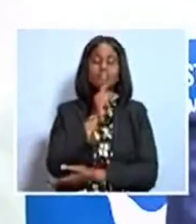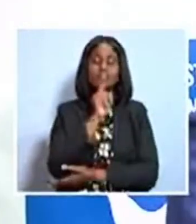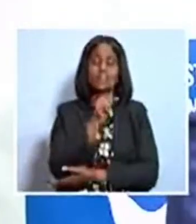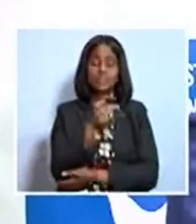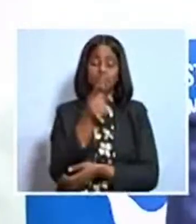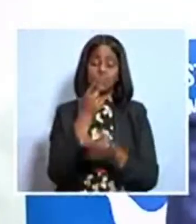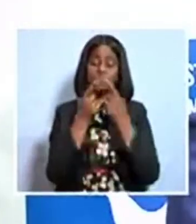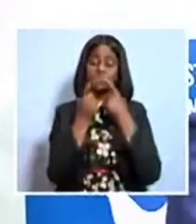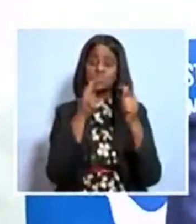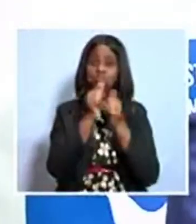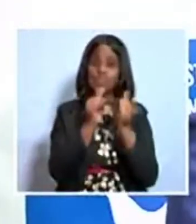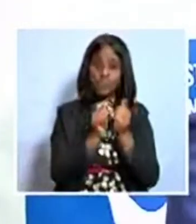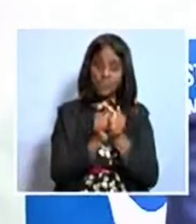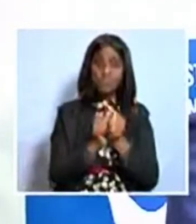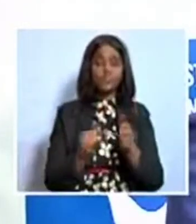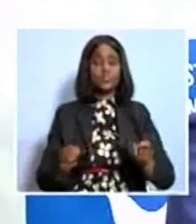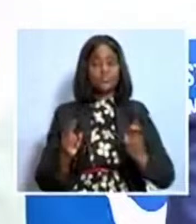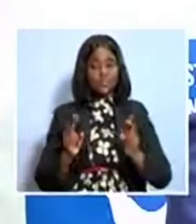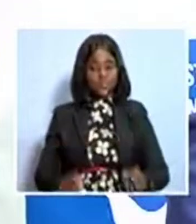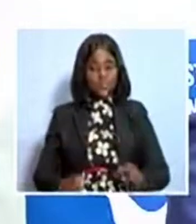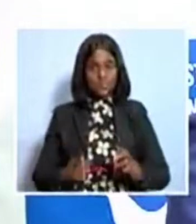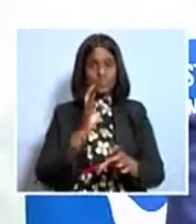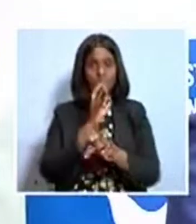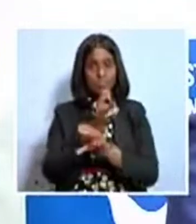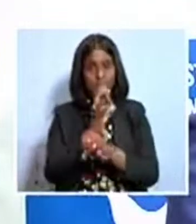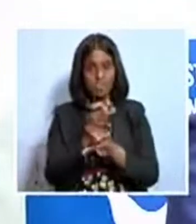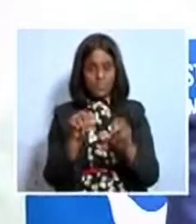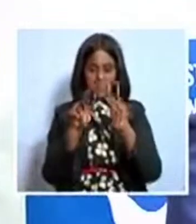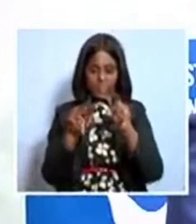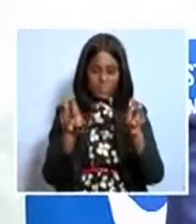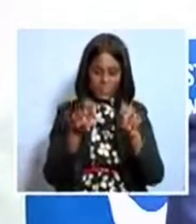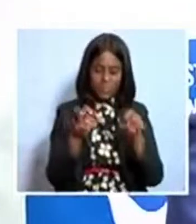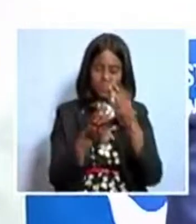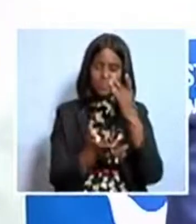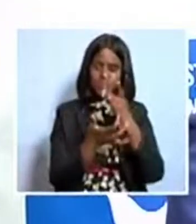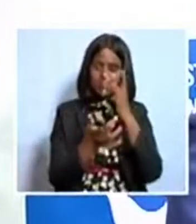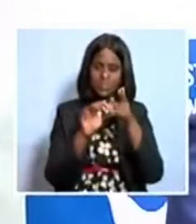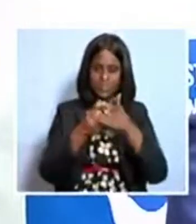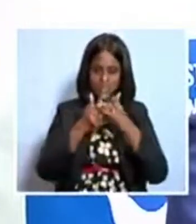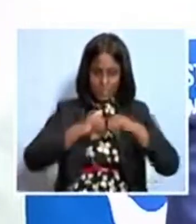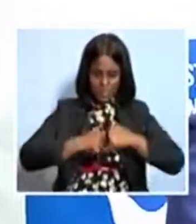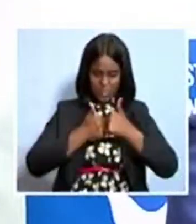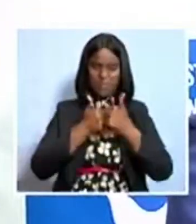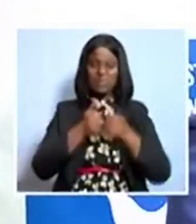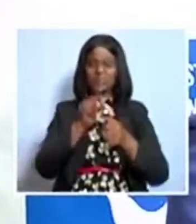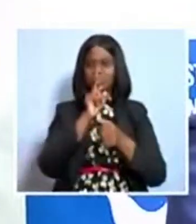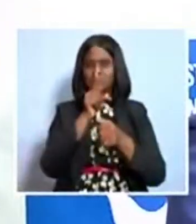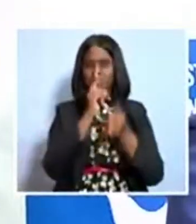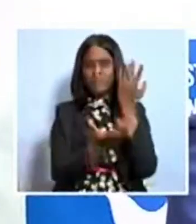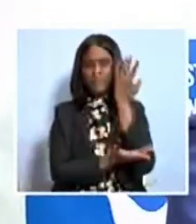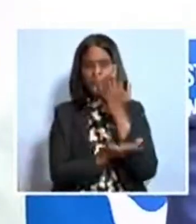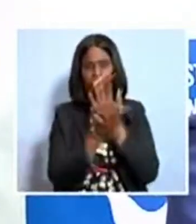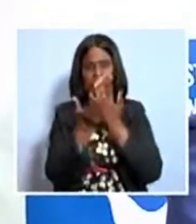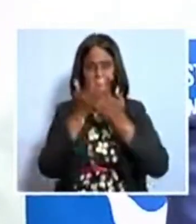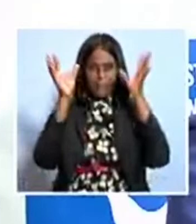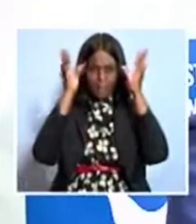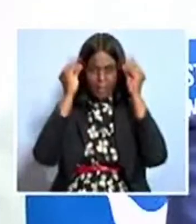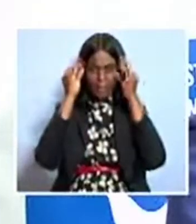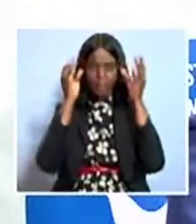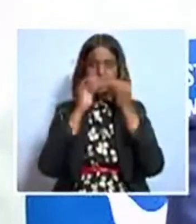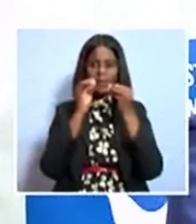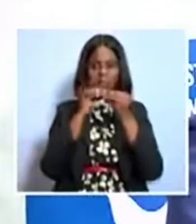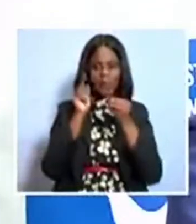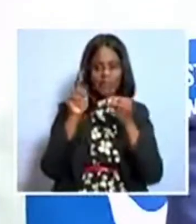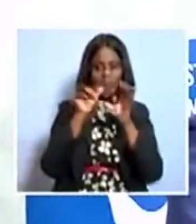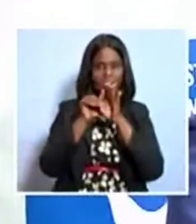some of the aspects that you mentioned: science, research, technology. How do we leverage some of these to improve the experiences, whether it's